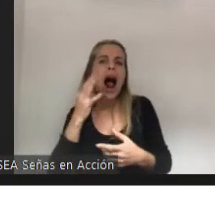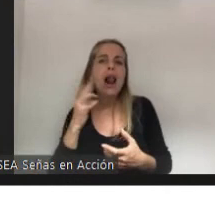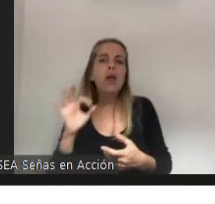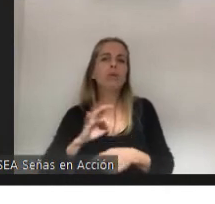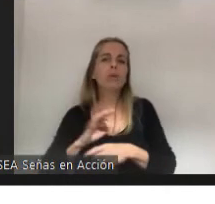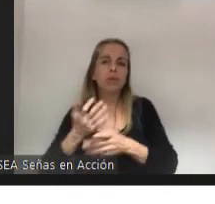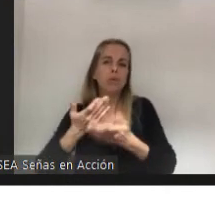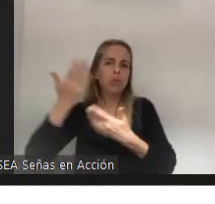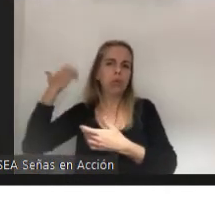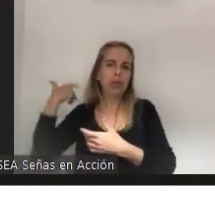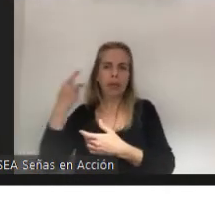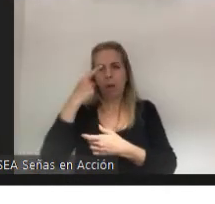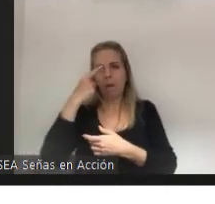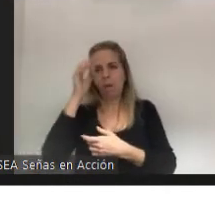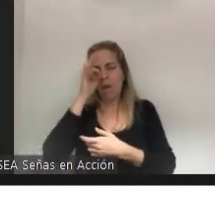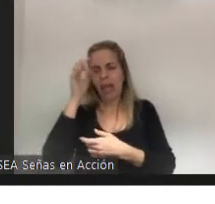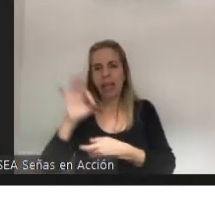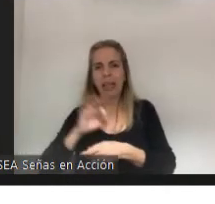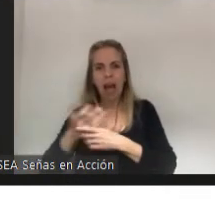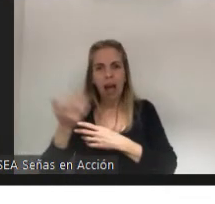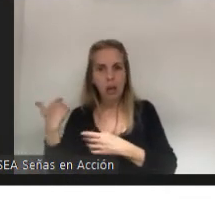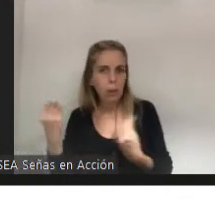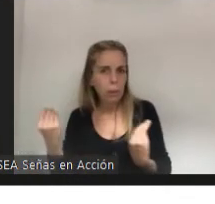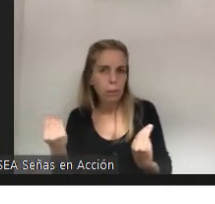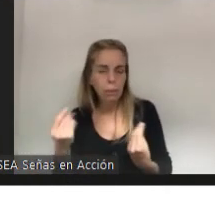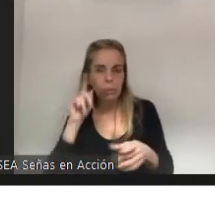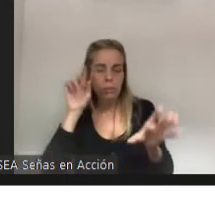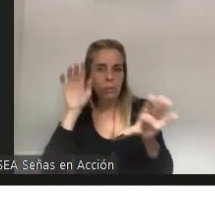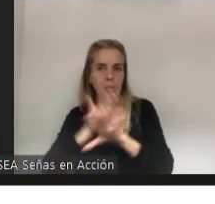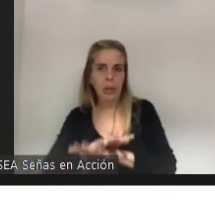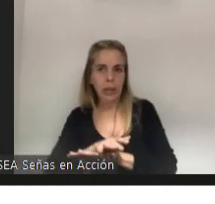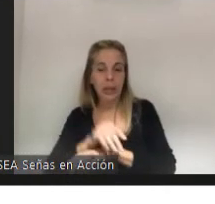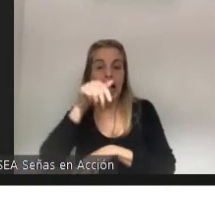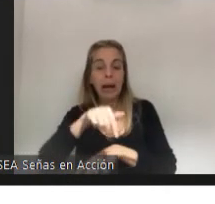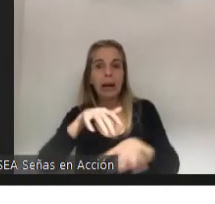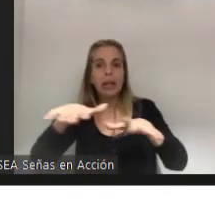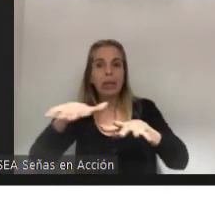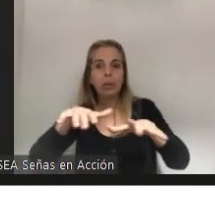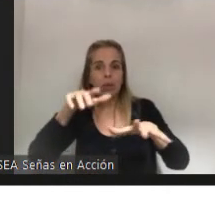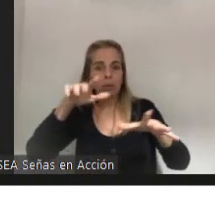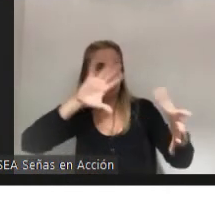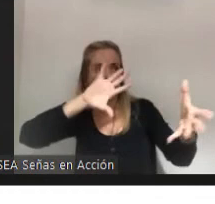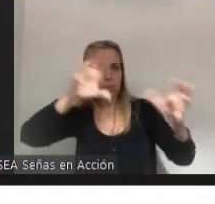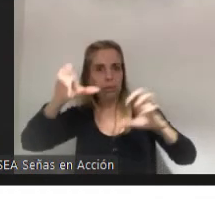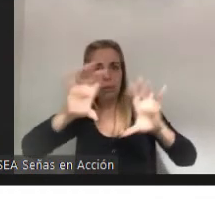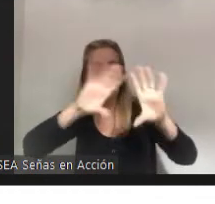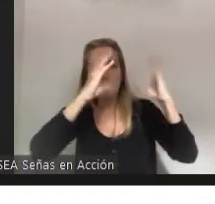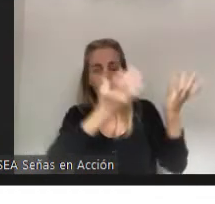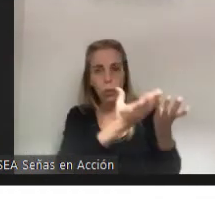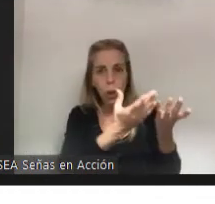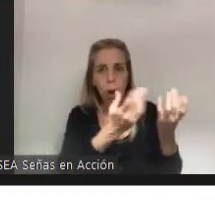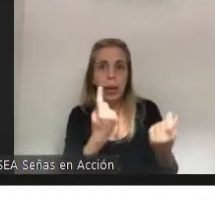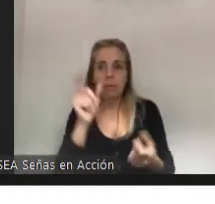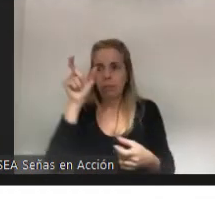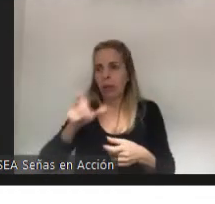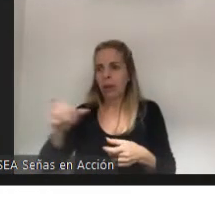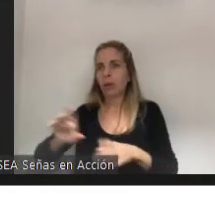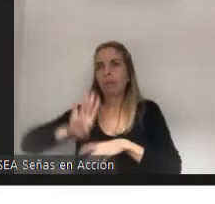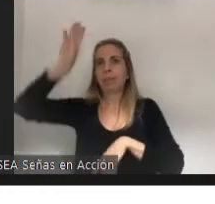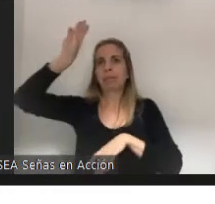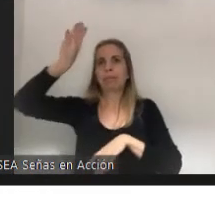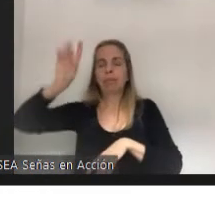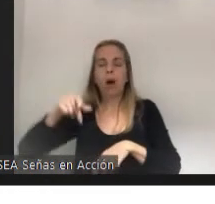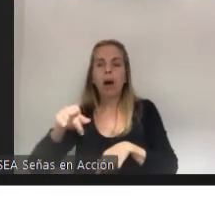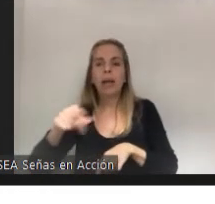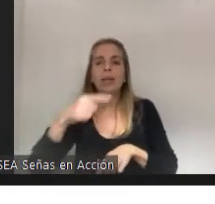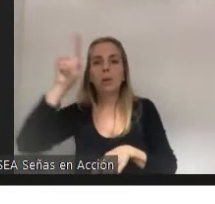intellectuals, because it's coming out and saying in front of this burst, of what is new, is to